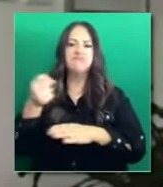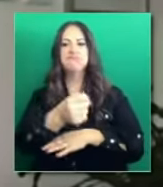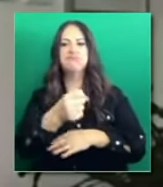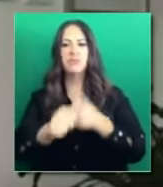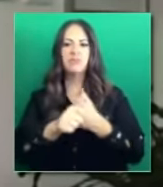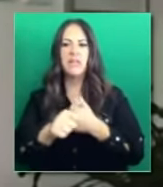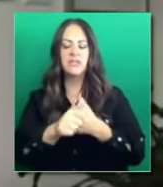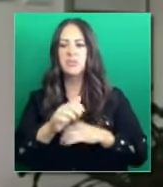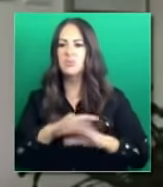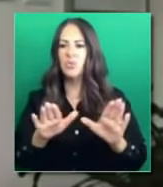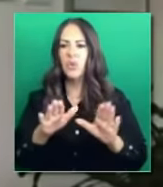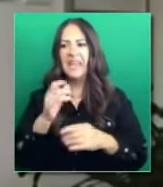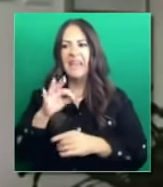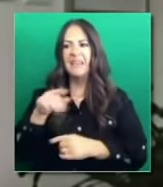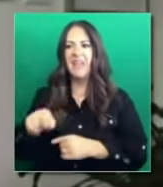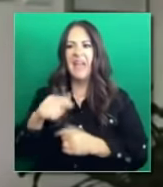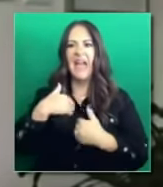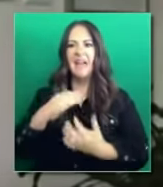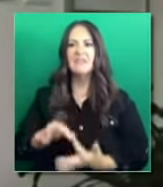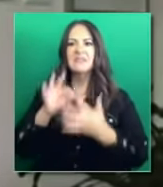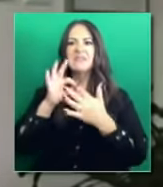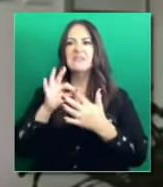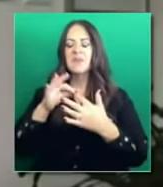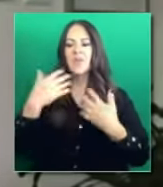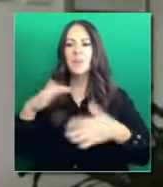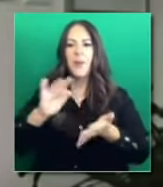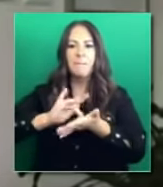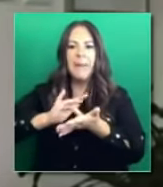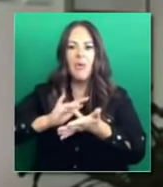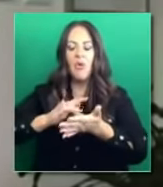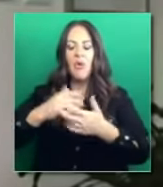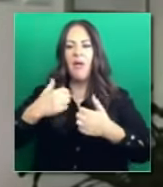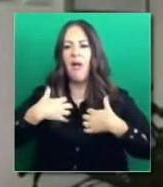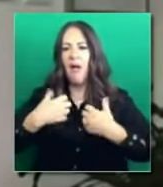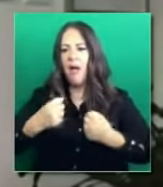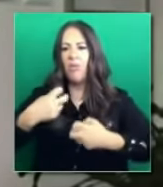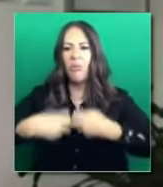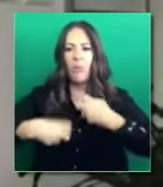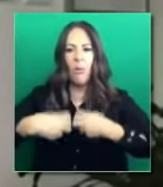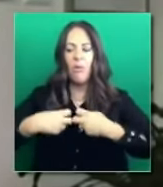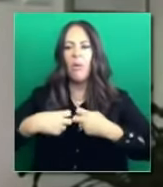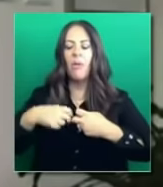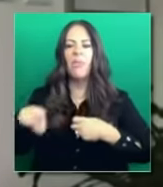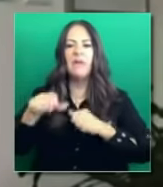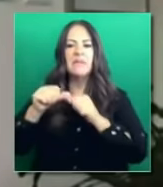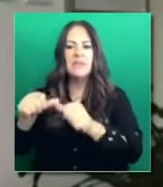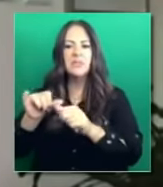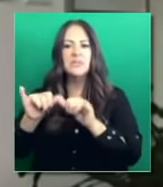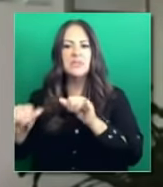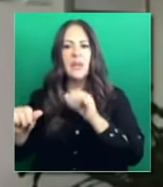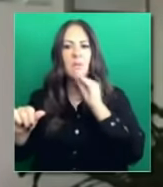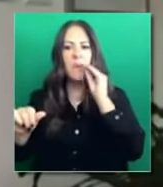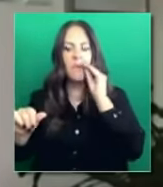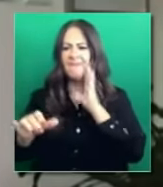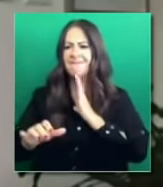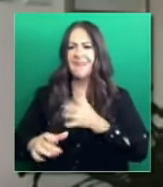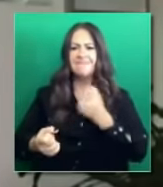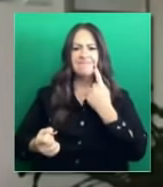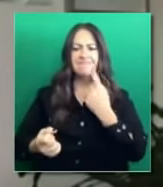extraordinary medical needs that would prevent them from being in school. But many, many students with disabilities are in